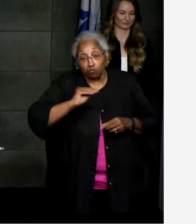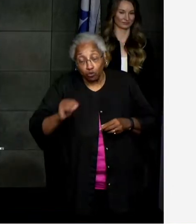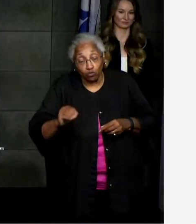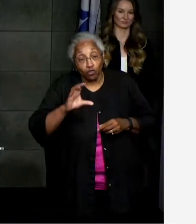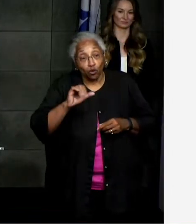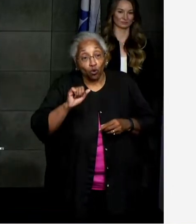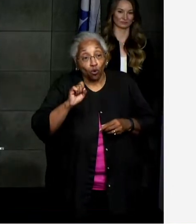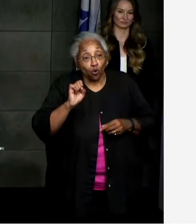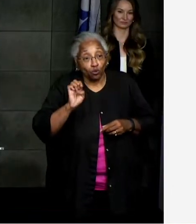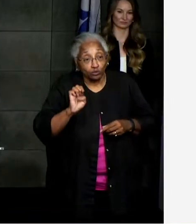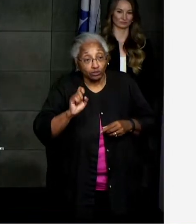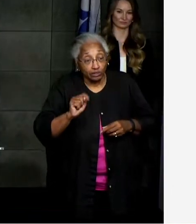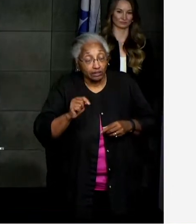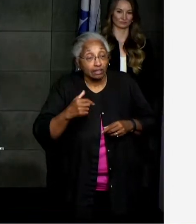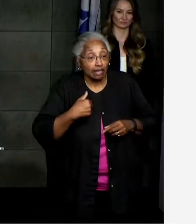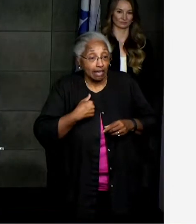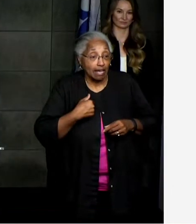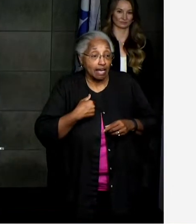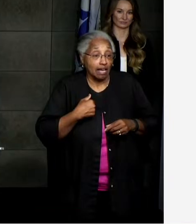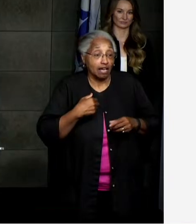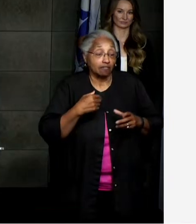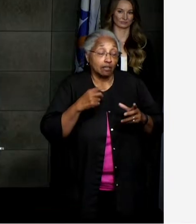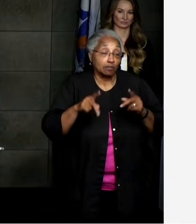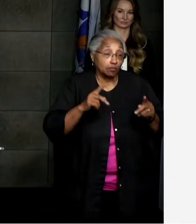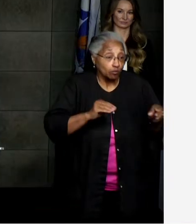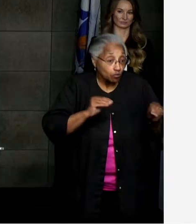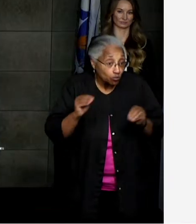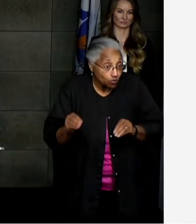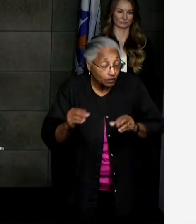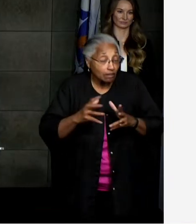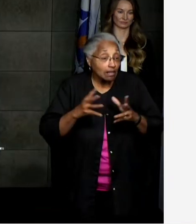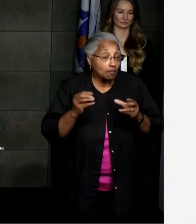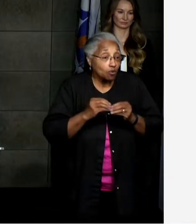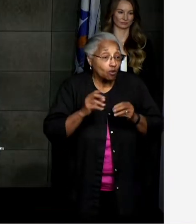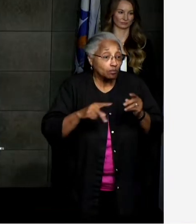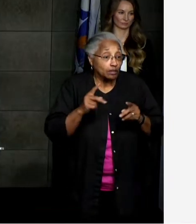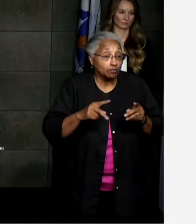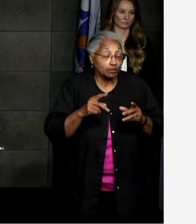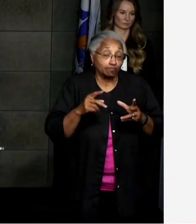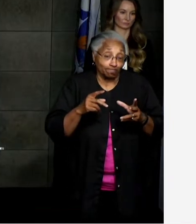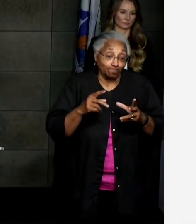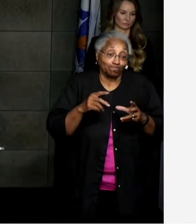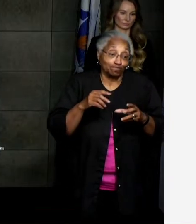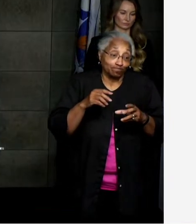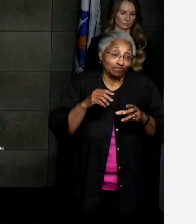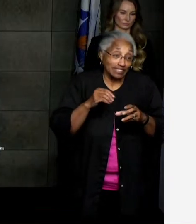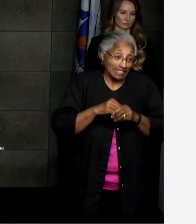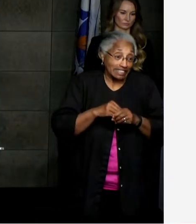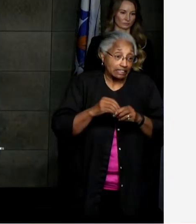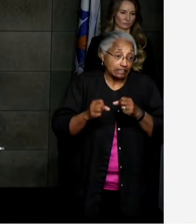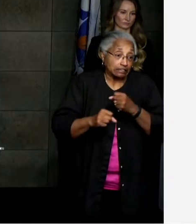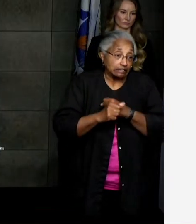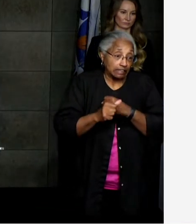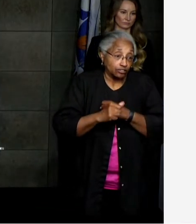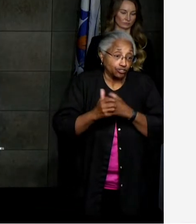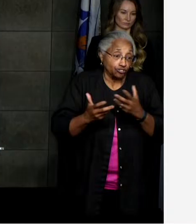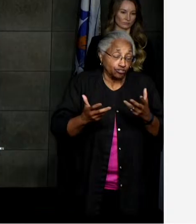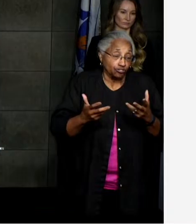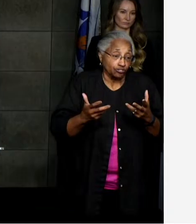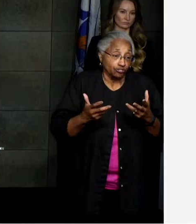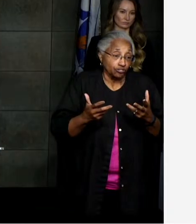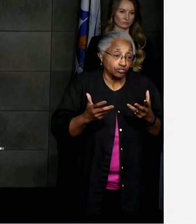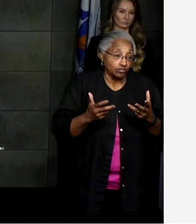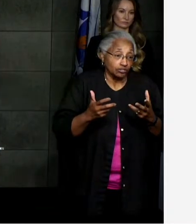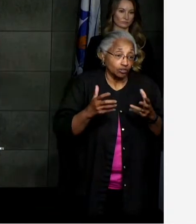You got the social economic factors associated with moving to the coast, and there's a lot more people in harm's way as well. So there's a lot of different factors that go